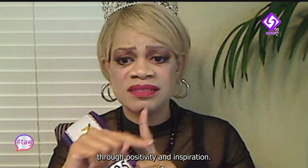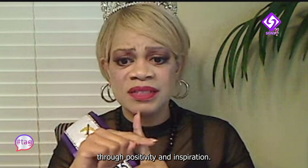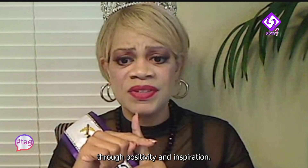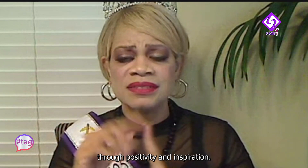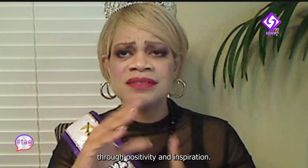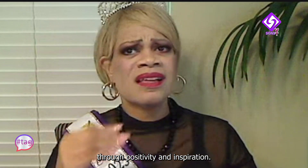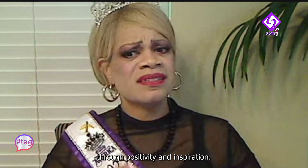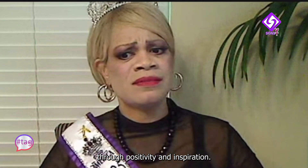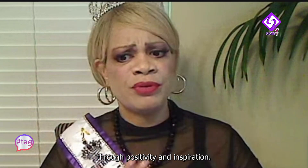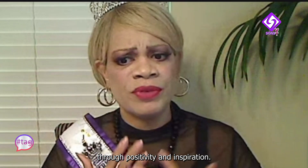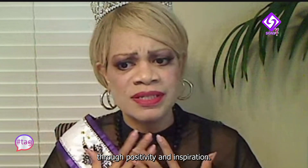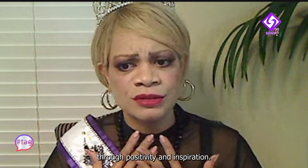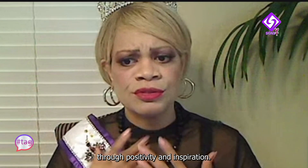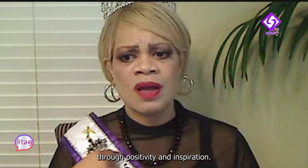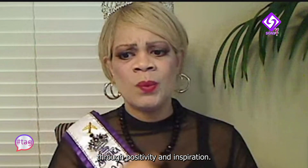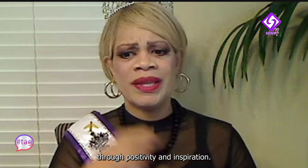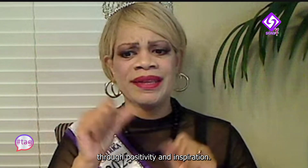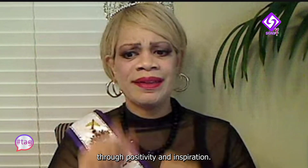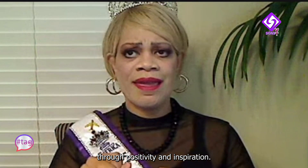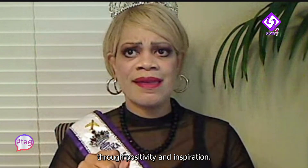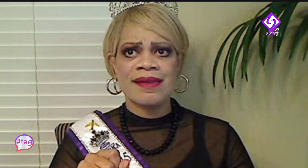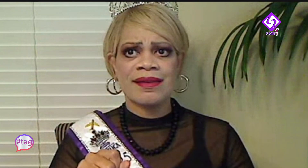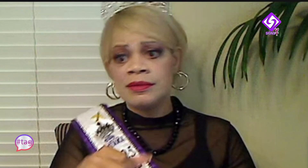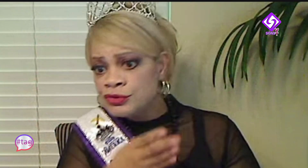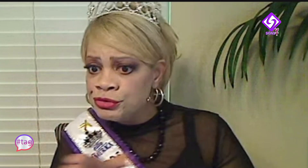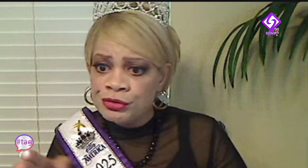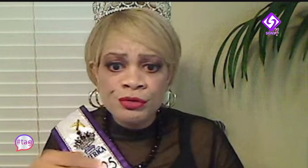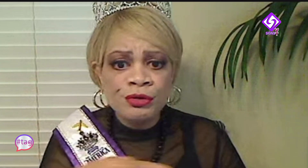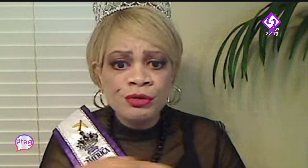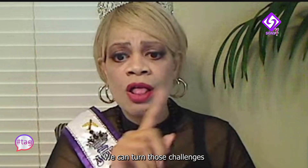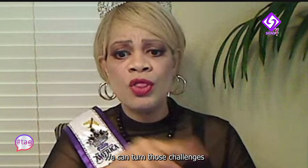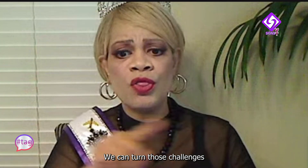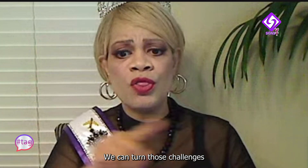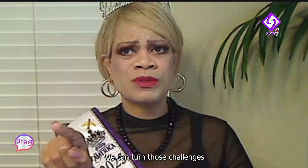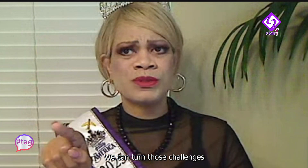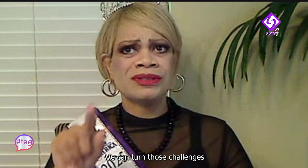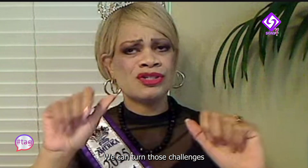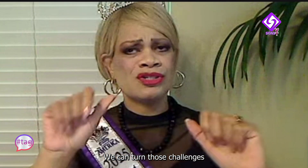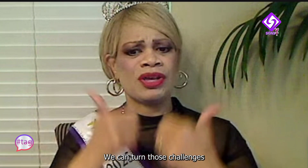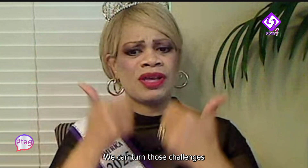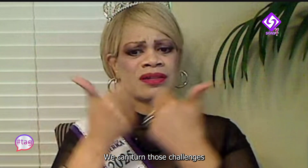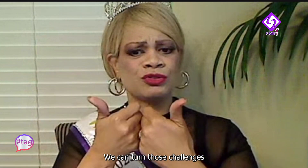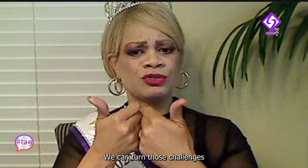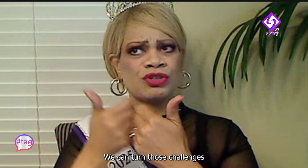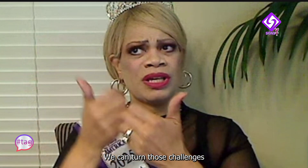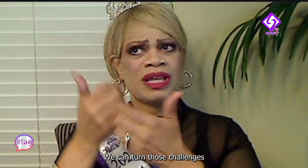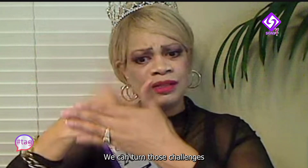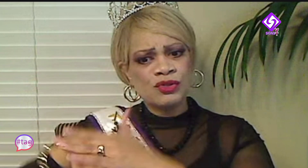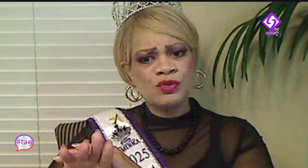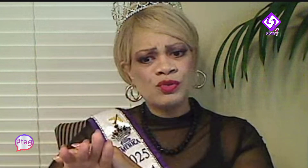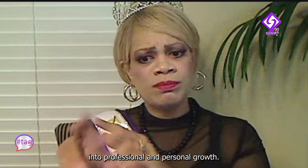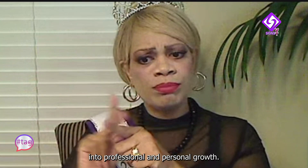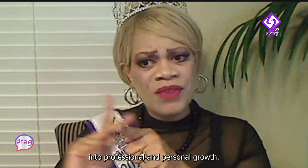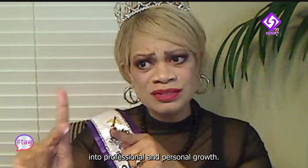through positivity and inspiration. We can turn those